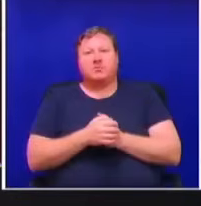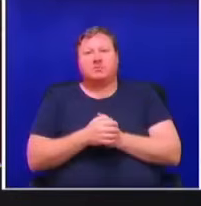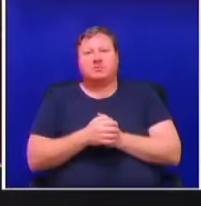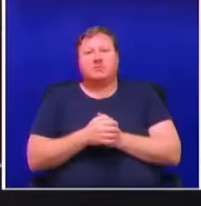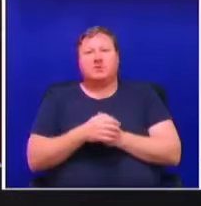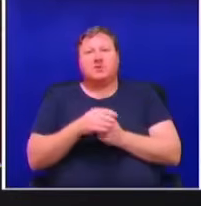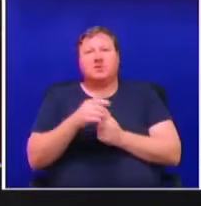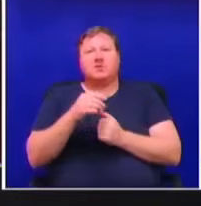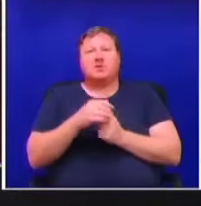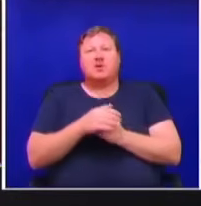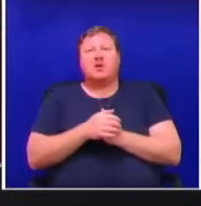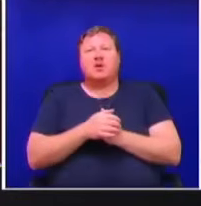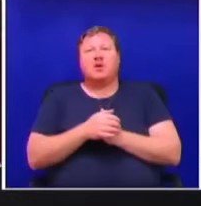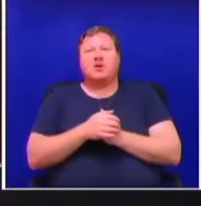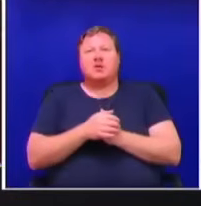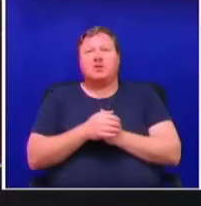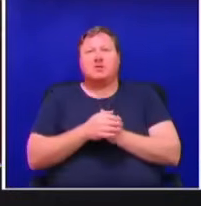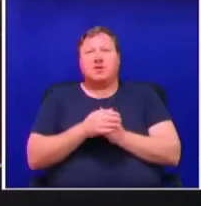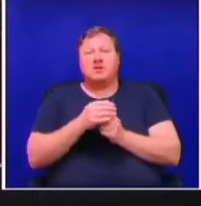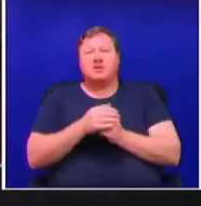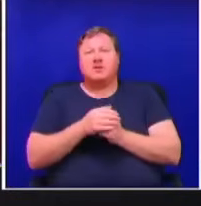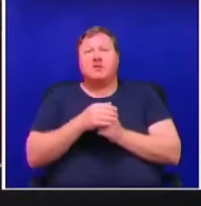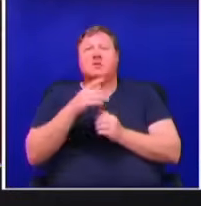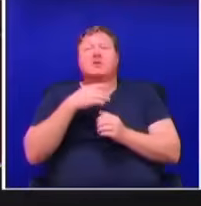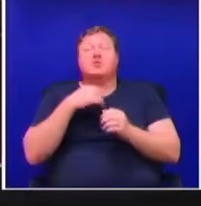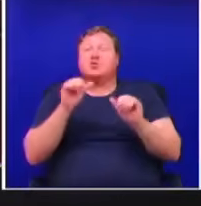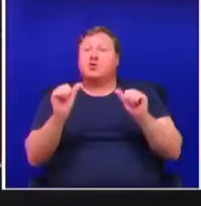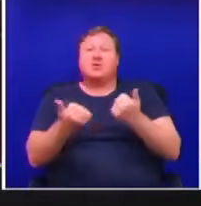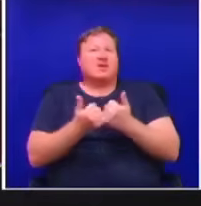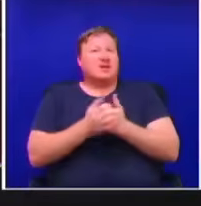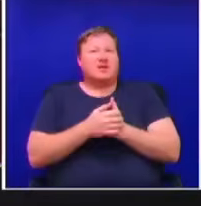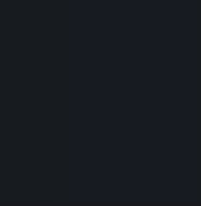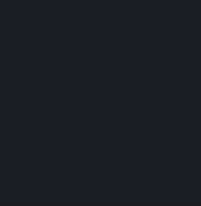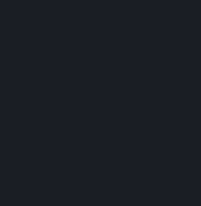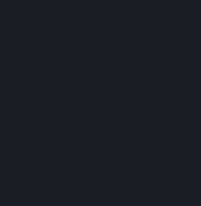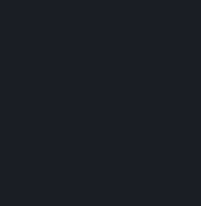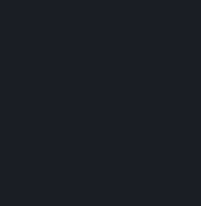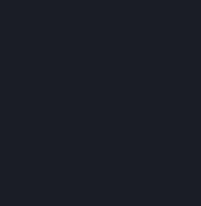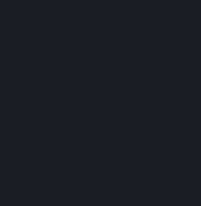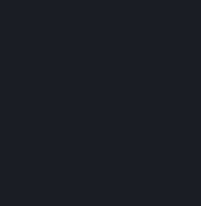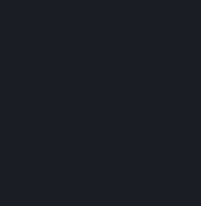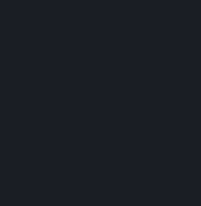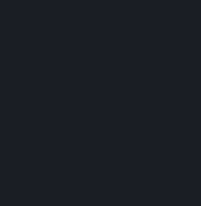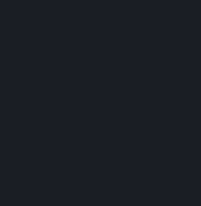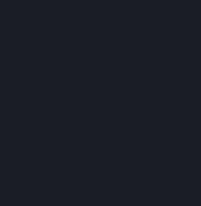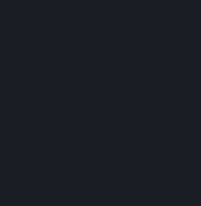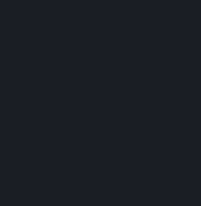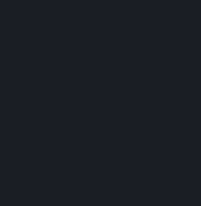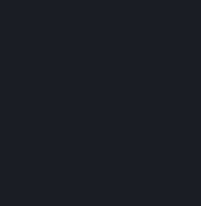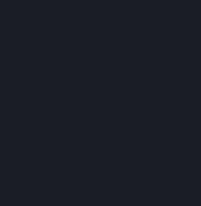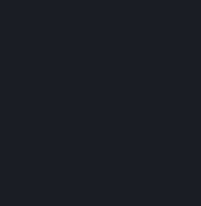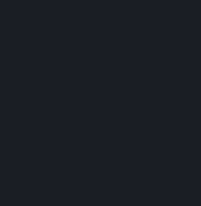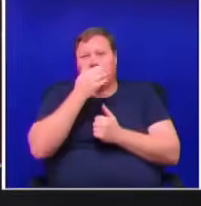convention was a great success by any count, where